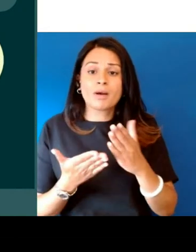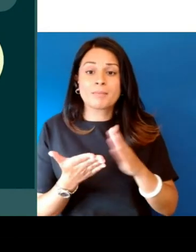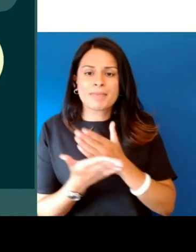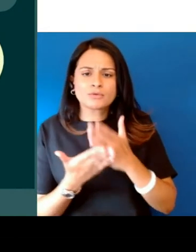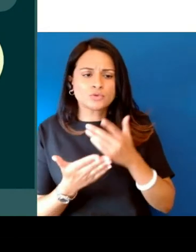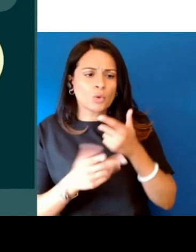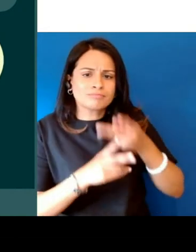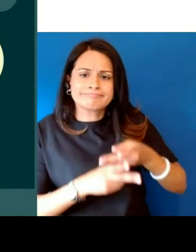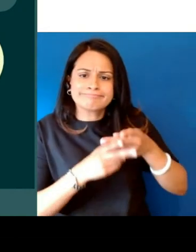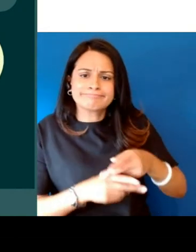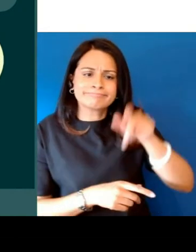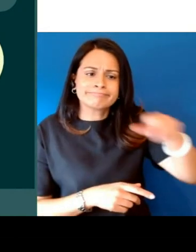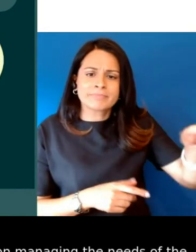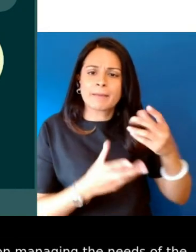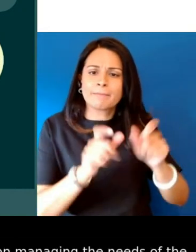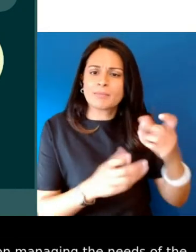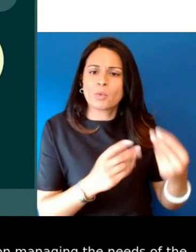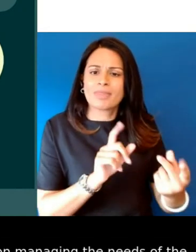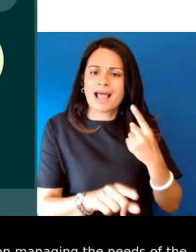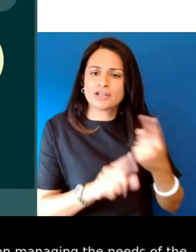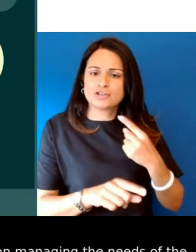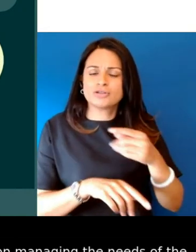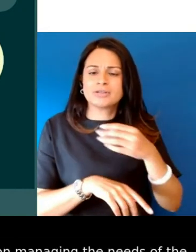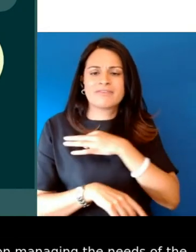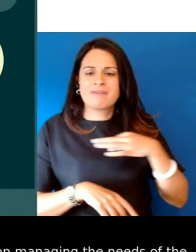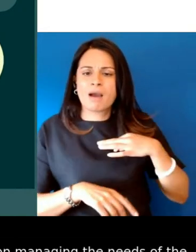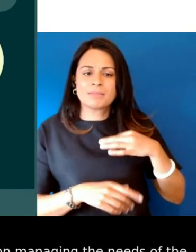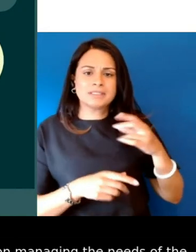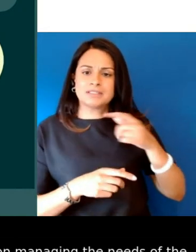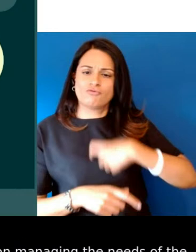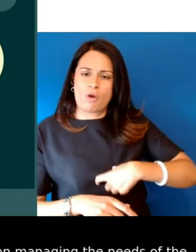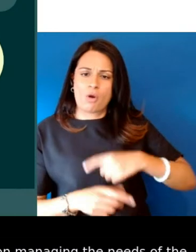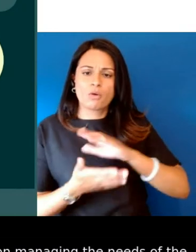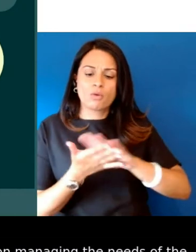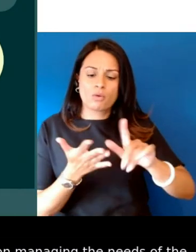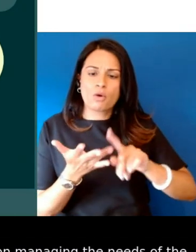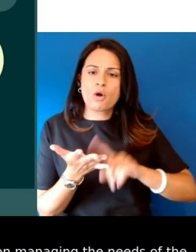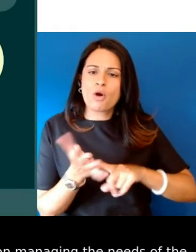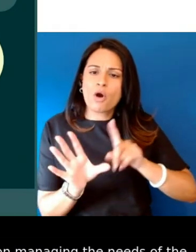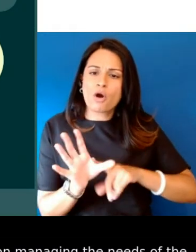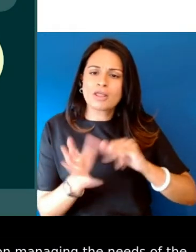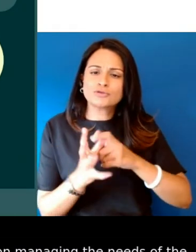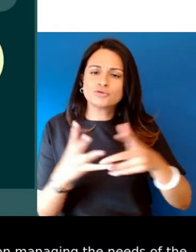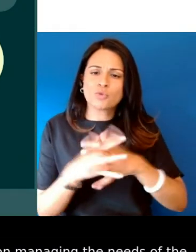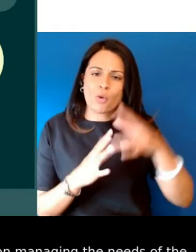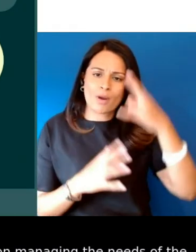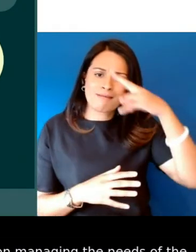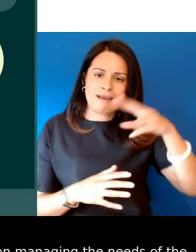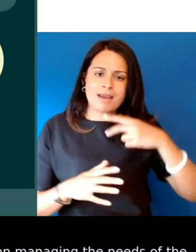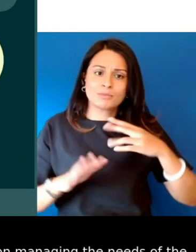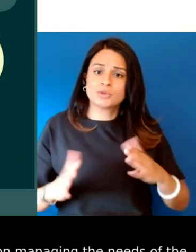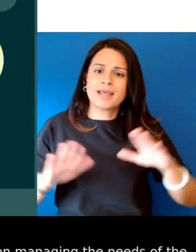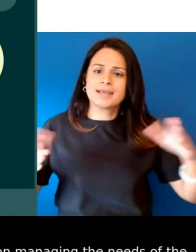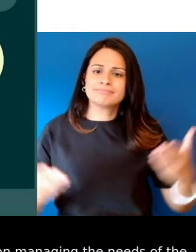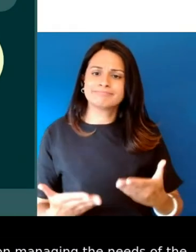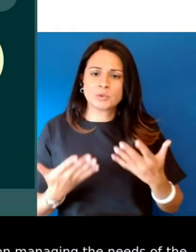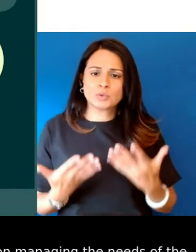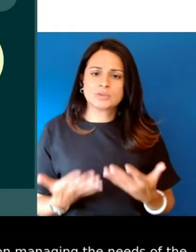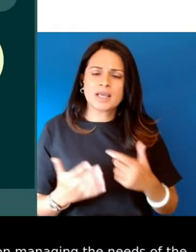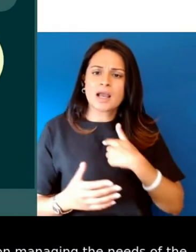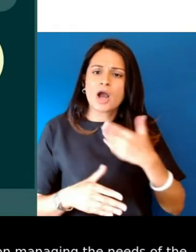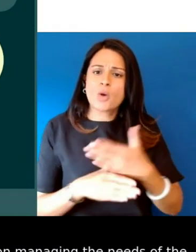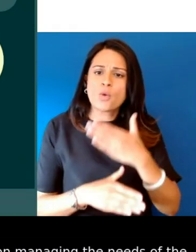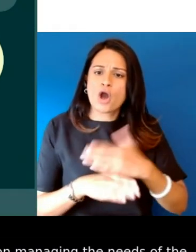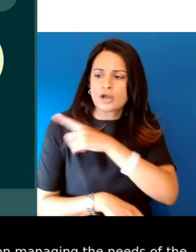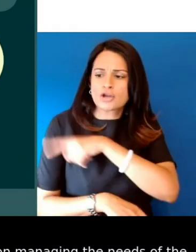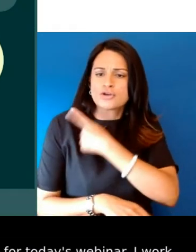pharmacist's role my name is holly shaw and your host for today's webinar i work as a nurse advisor at